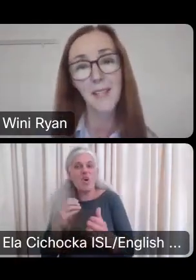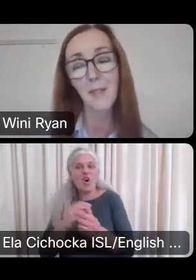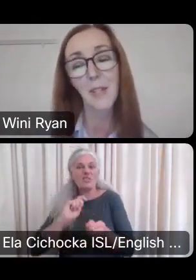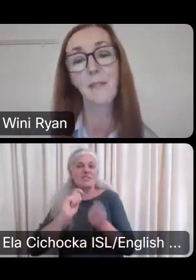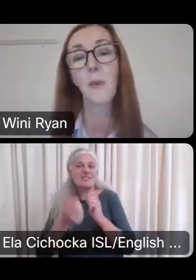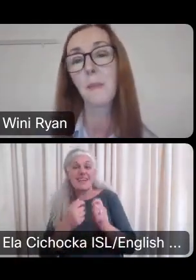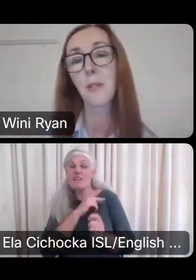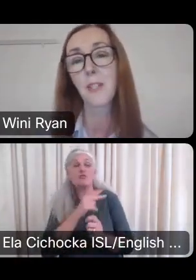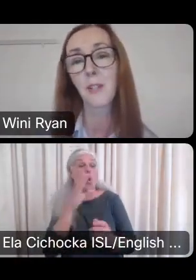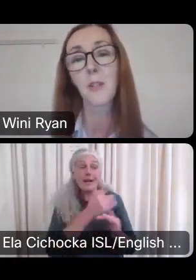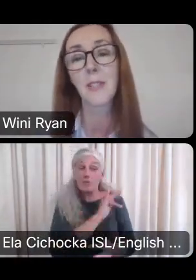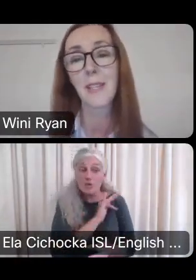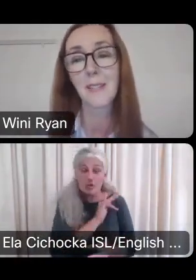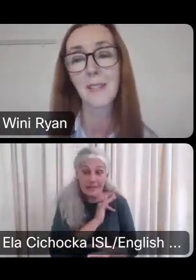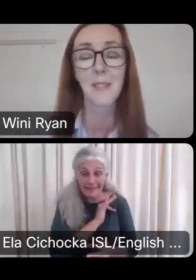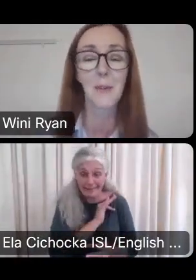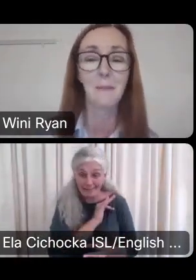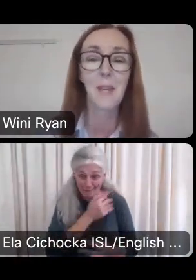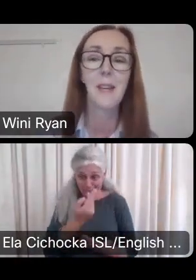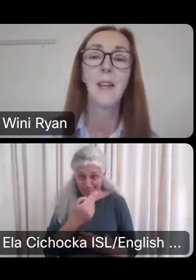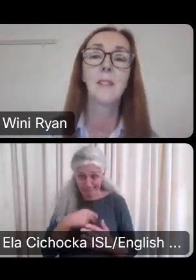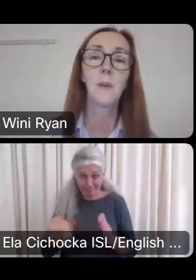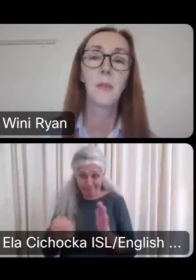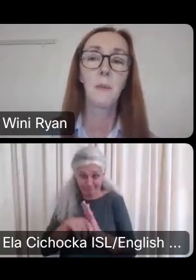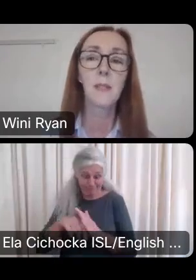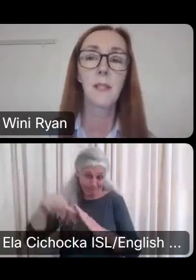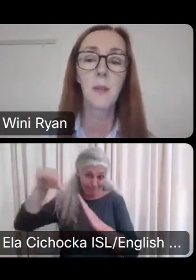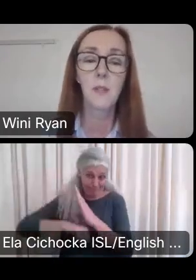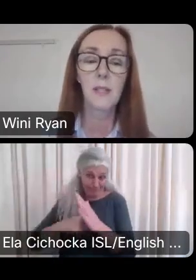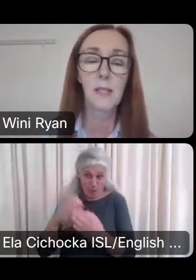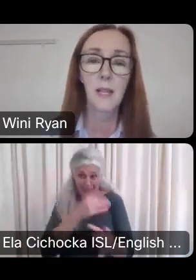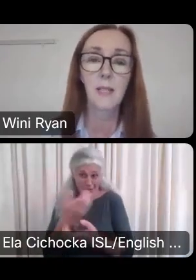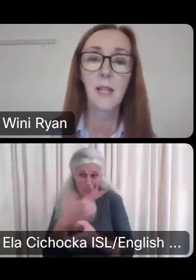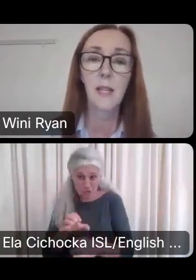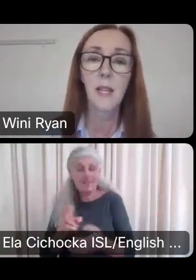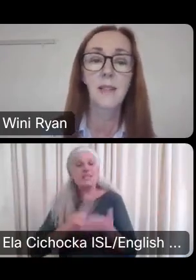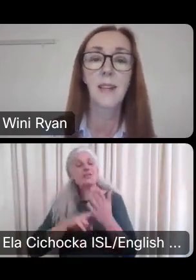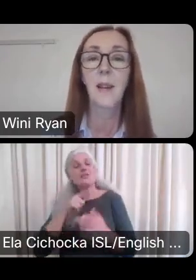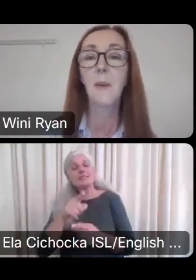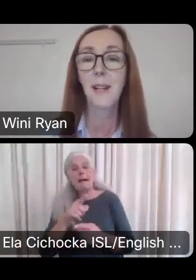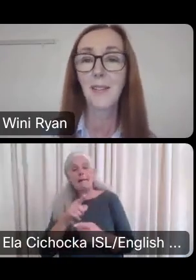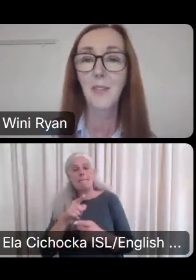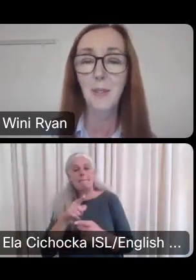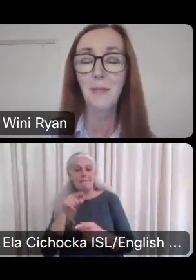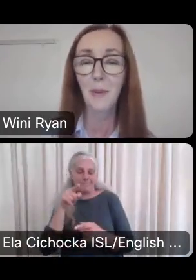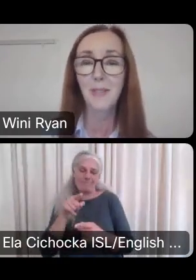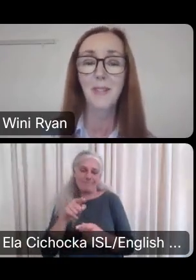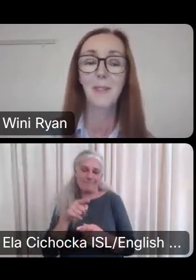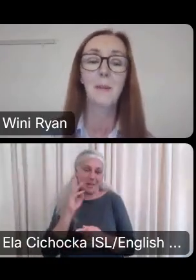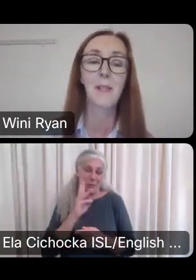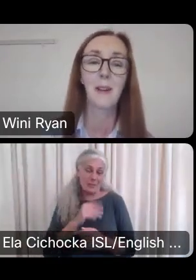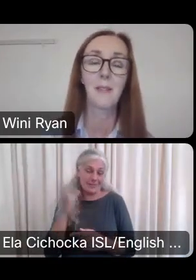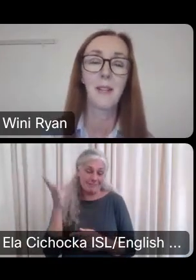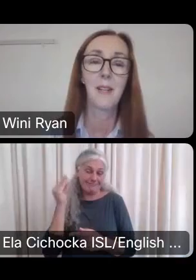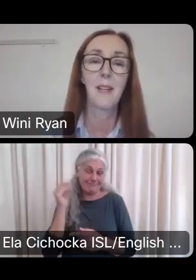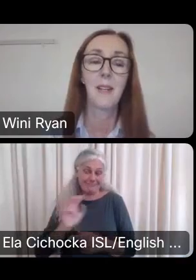take care of yourself, you won't be much good to the kids, and so on. So the reason I'm using this slide here is, and I wish I'd listened to him, of course, when he